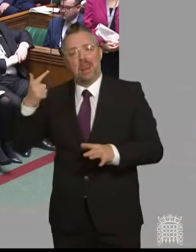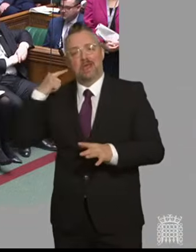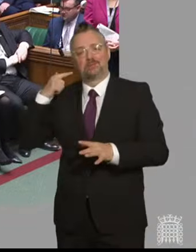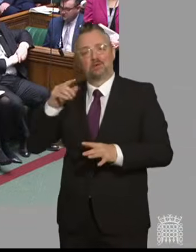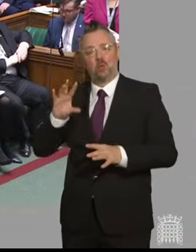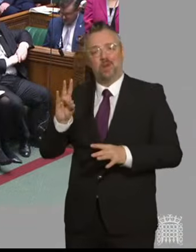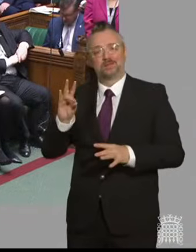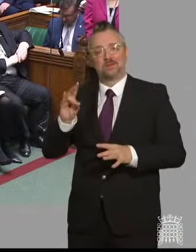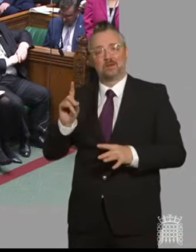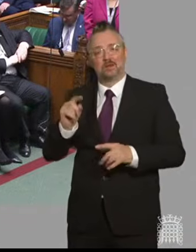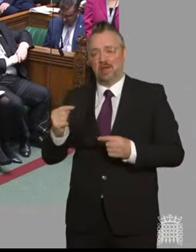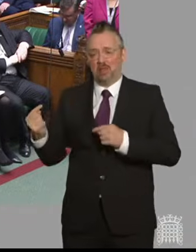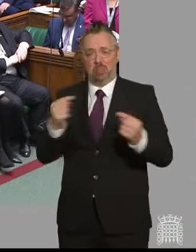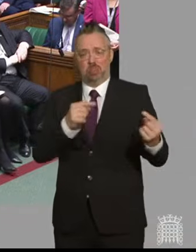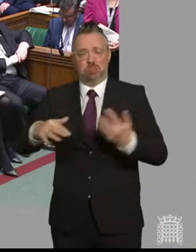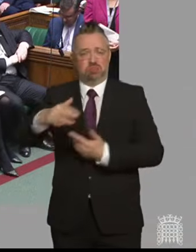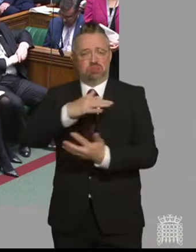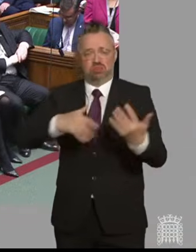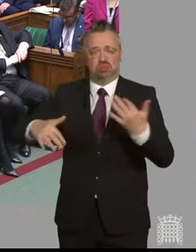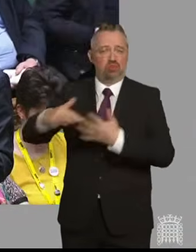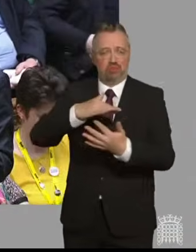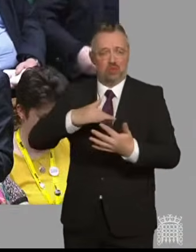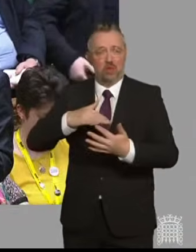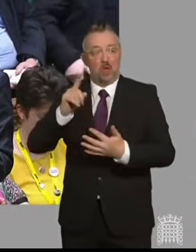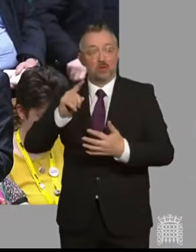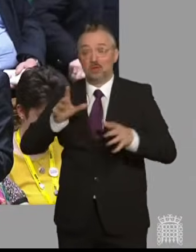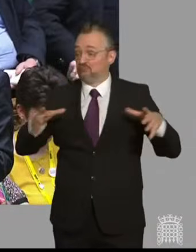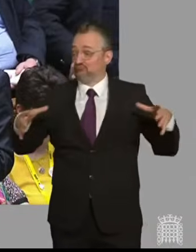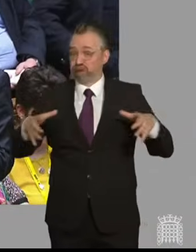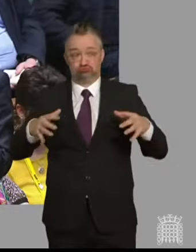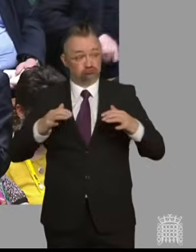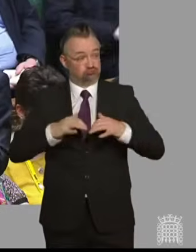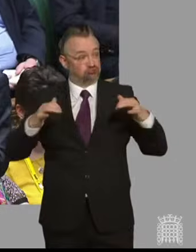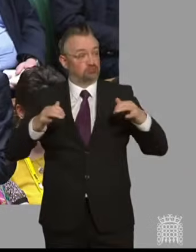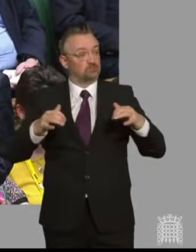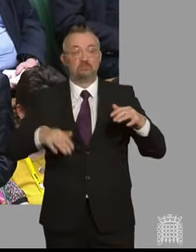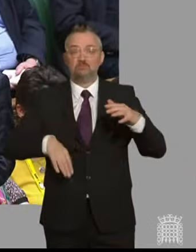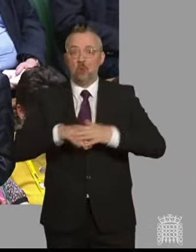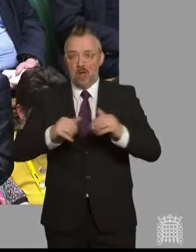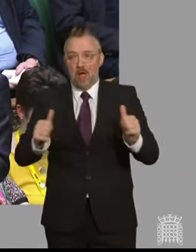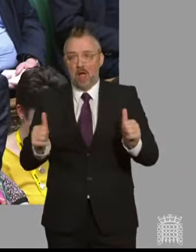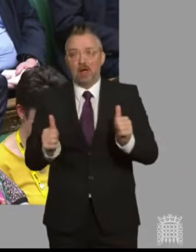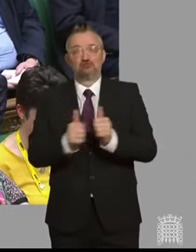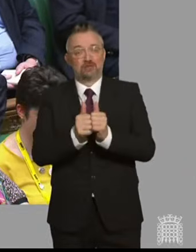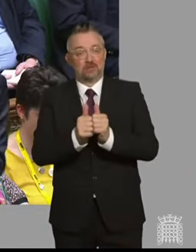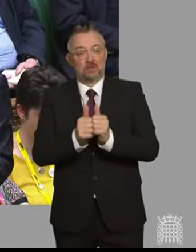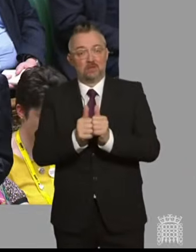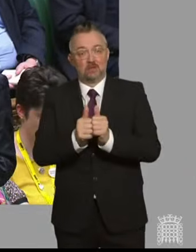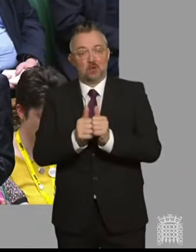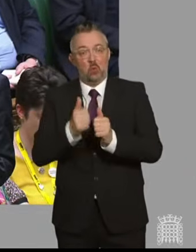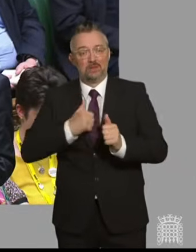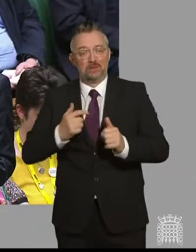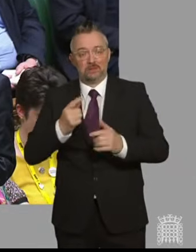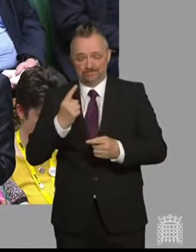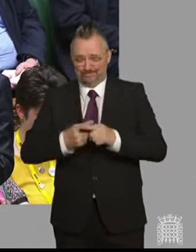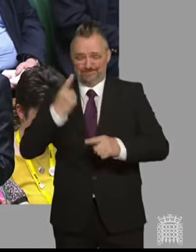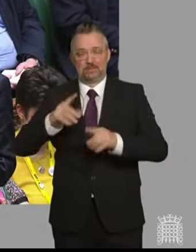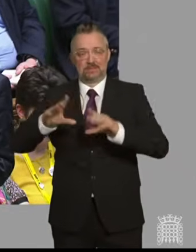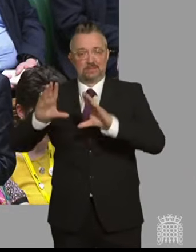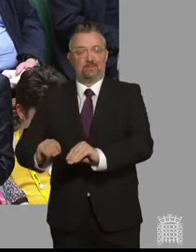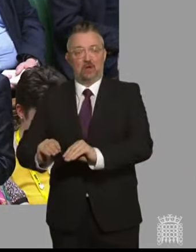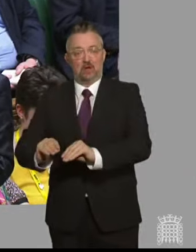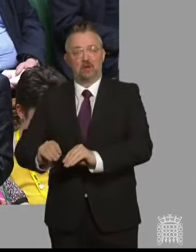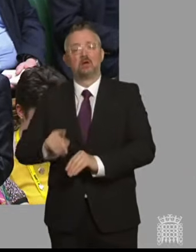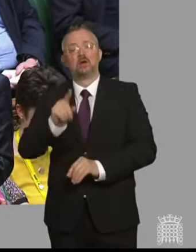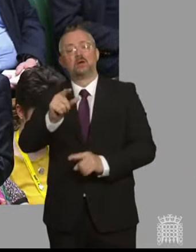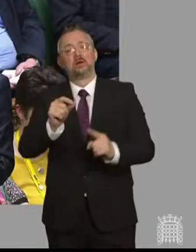ceasefire. Now, I welcome that. That's progress. The Prime Minister was just given an opportunity by my friend to commit